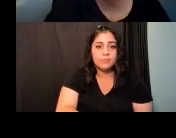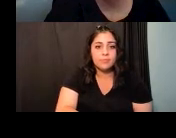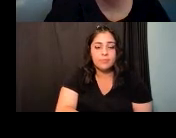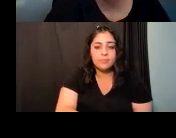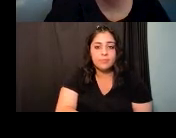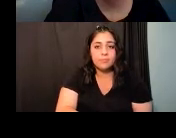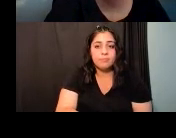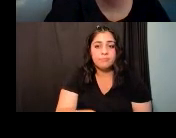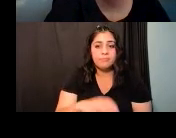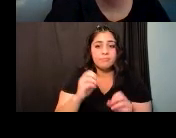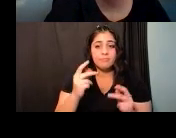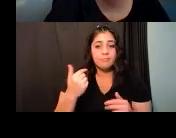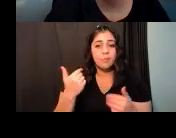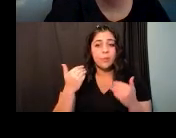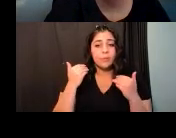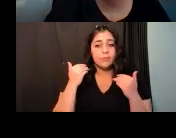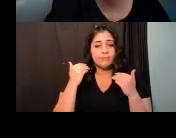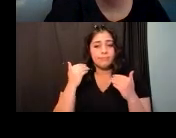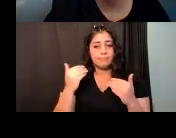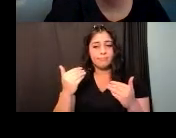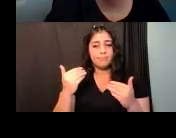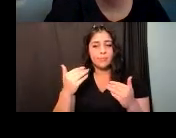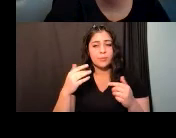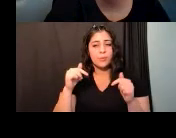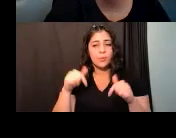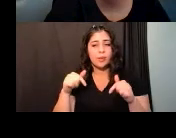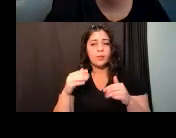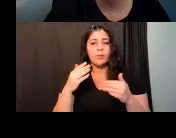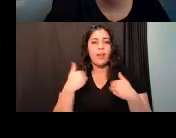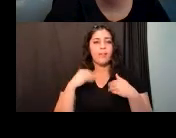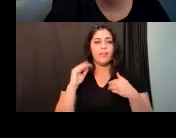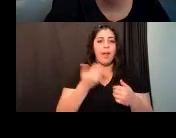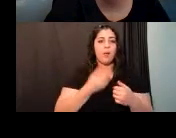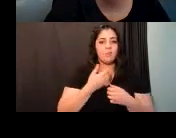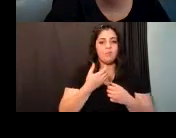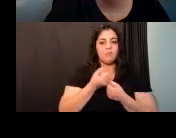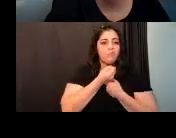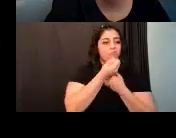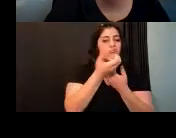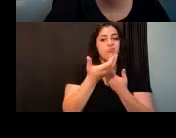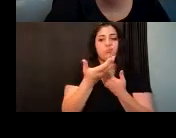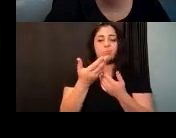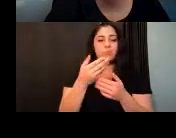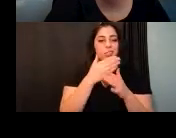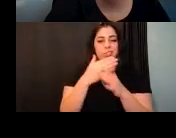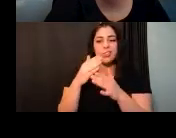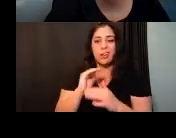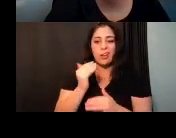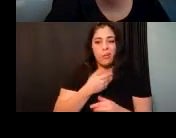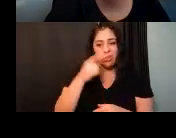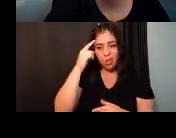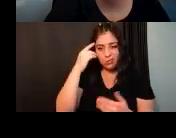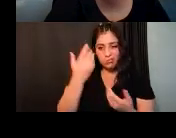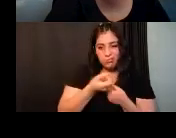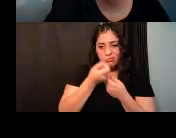Okay, so we are at the point where we have share outs. If anyone would like to share, please remember that at this